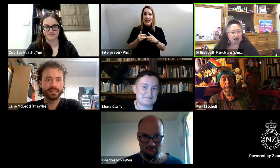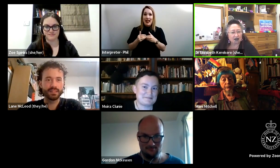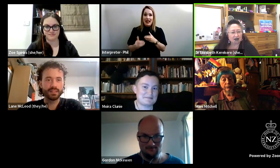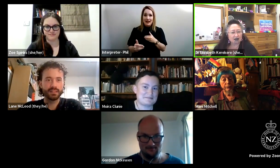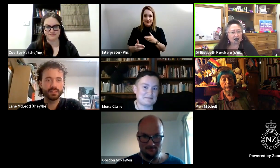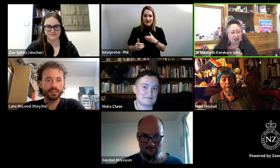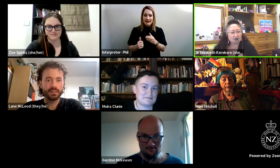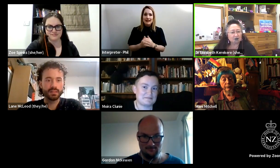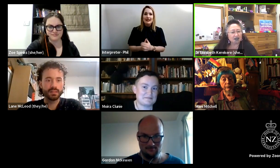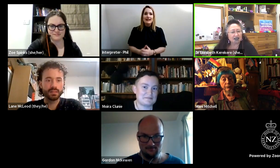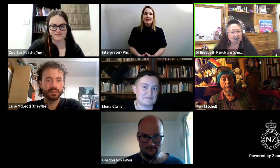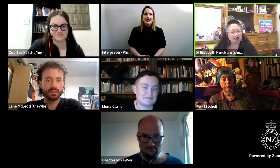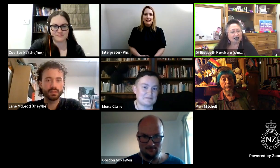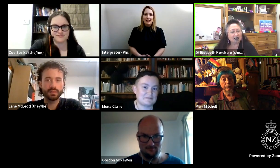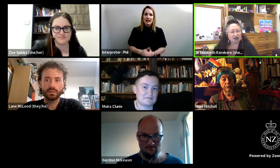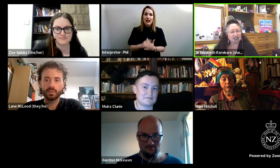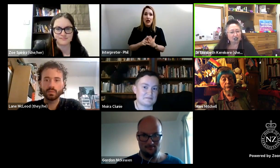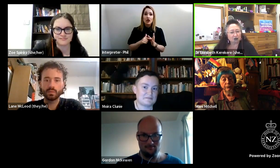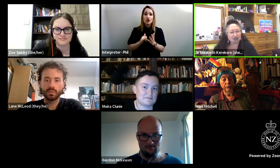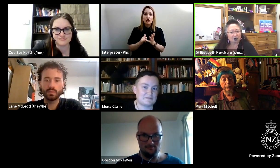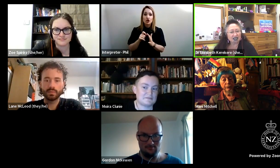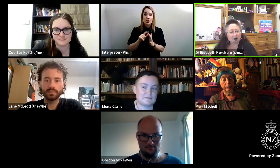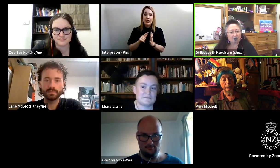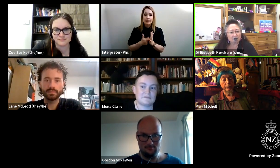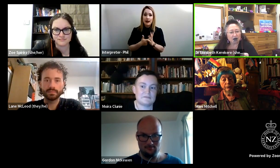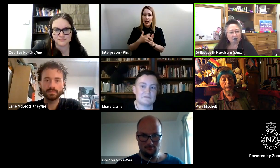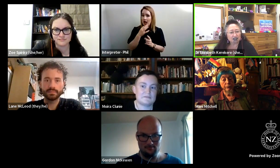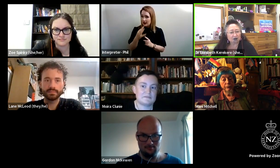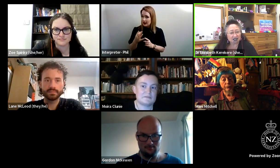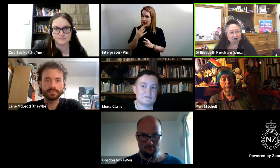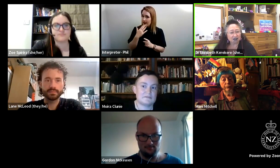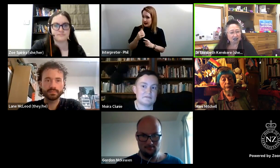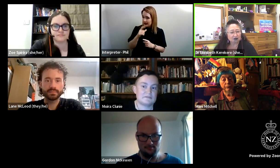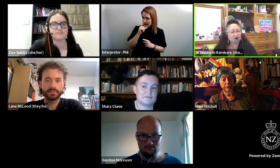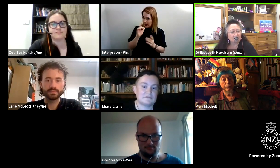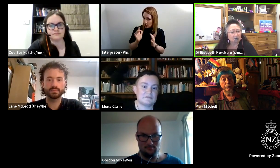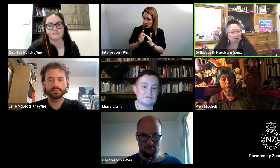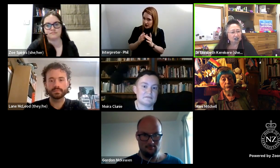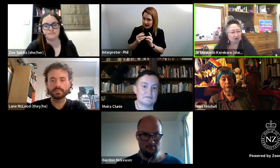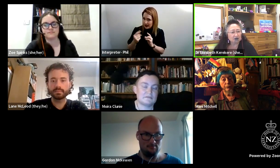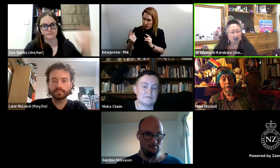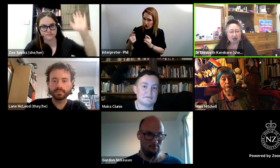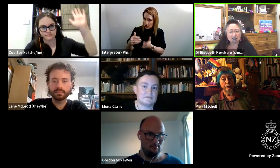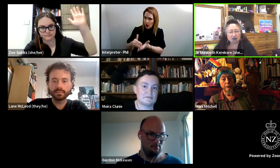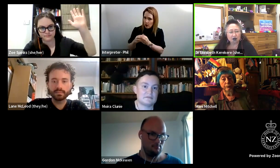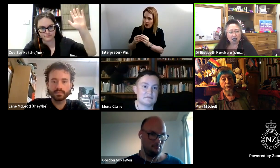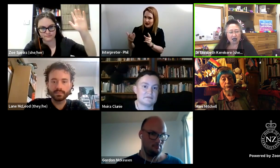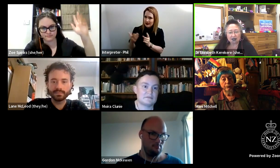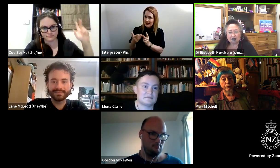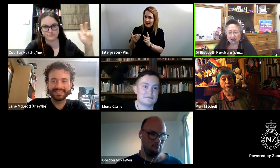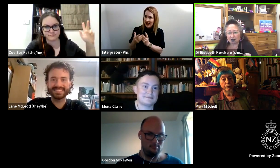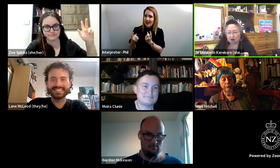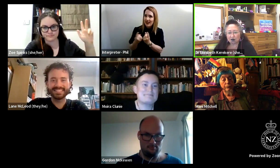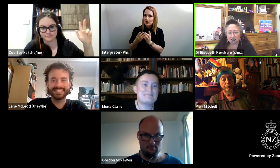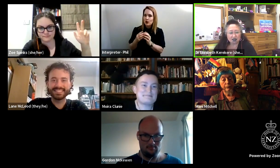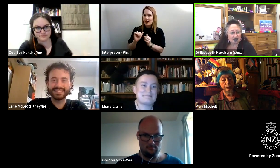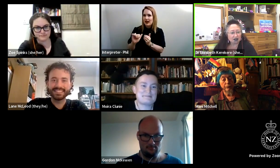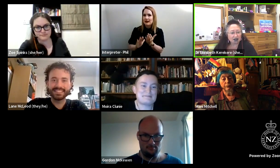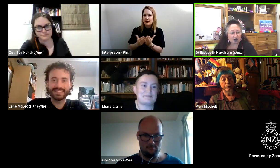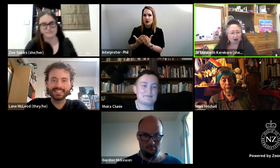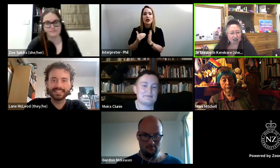Okay. Jasper has asked, can they keep in touch with someone to help them out with specifics for their submission? Zoe has